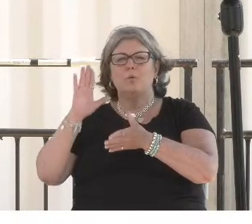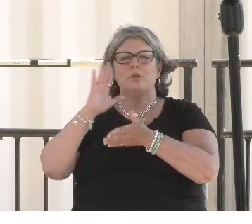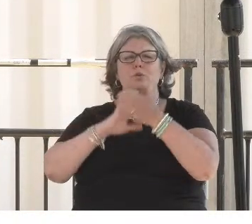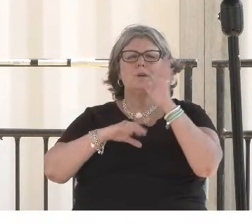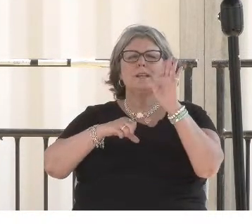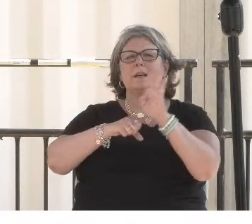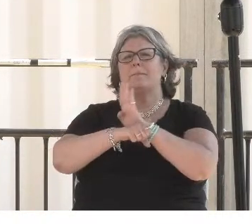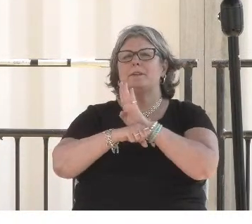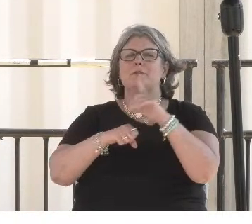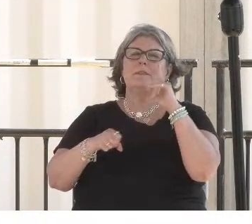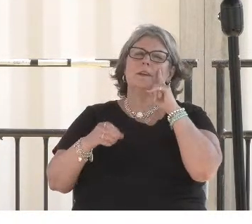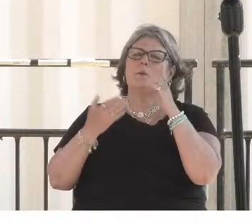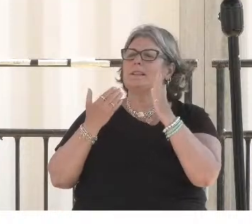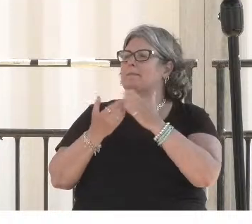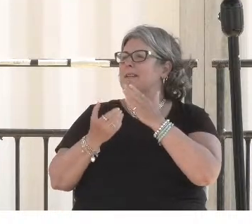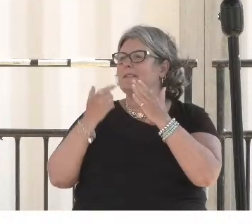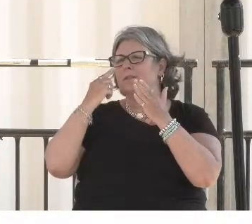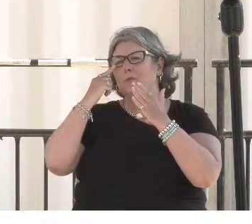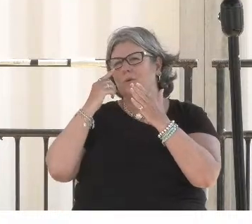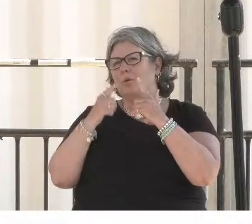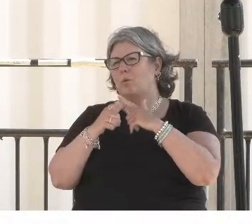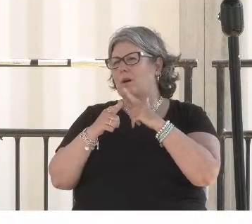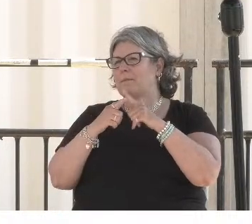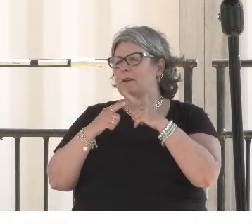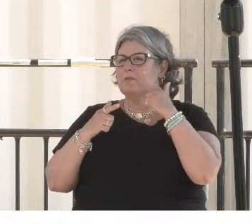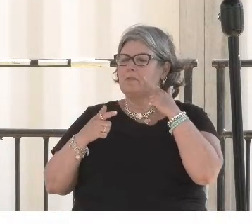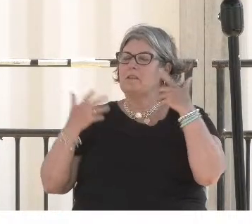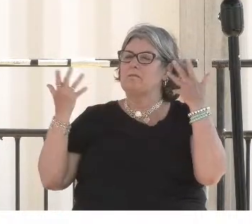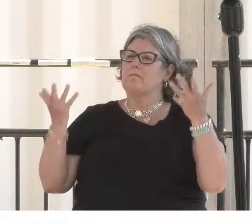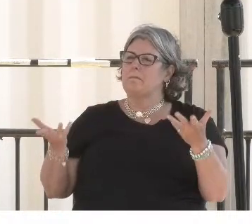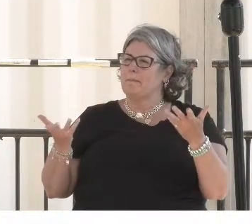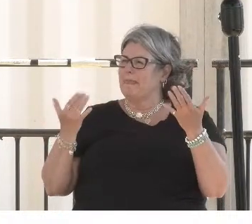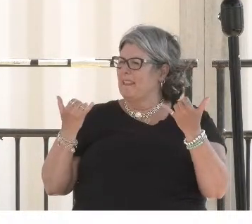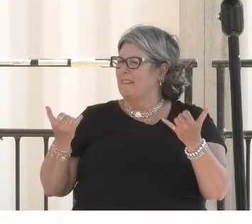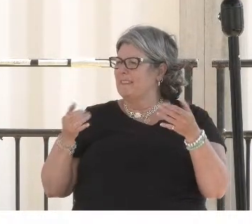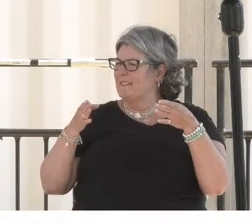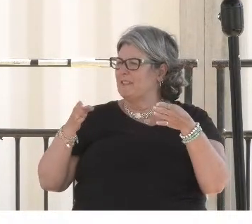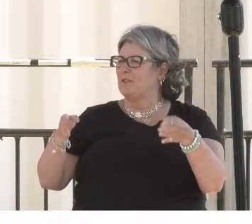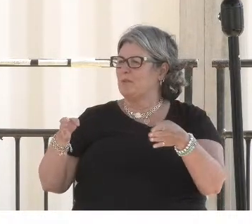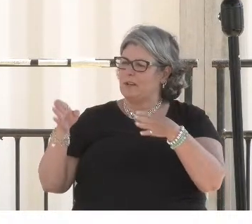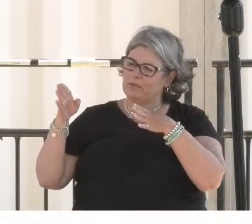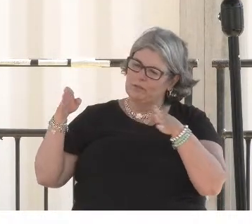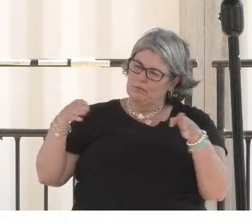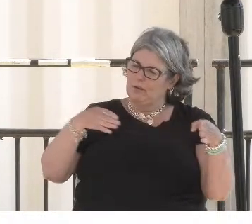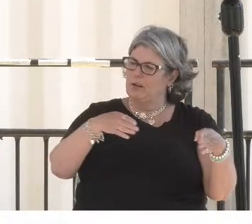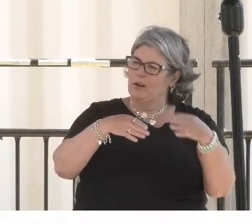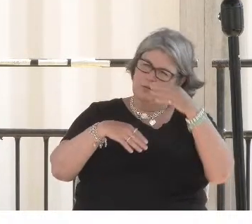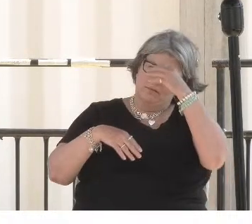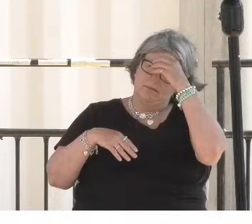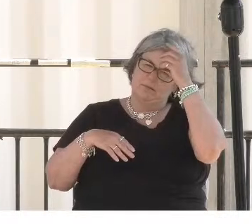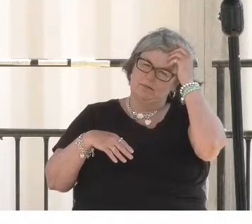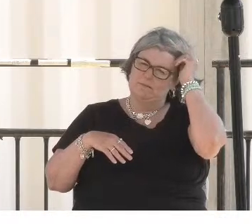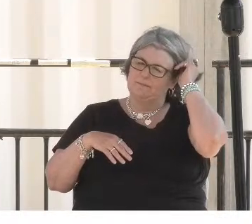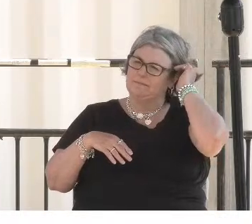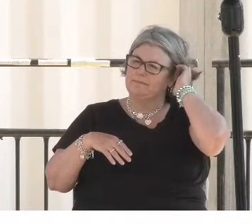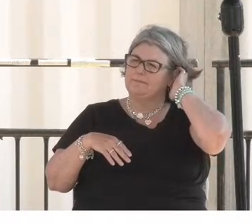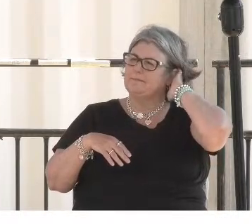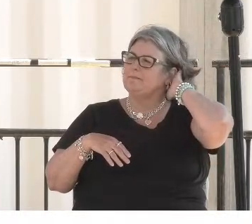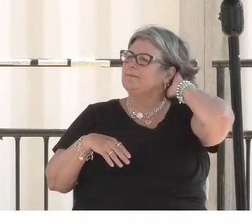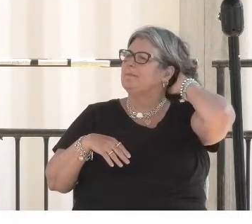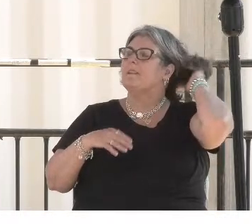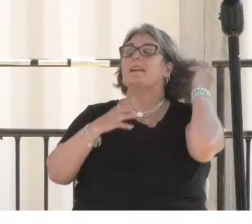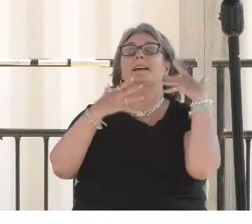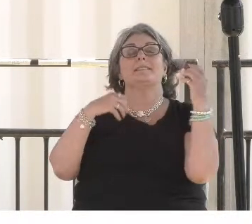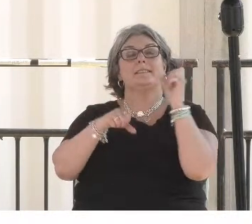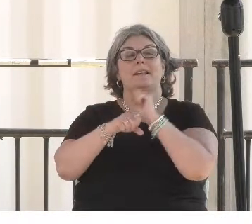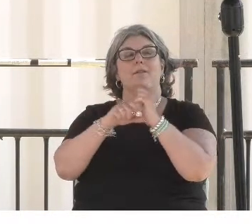what's going to be easier. So, but what was it that made you think this is the way to go? And this is working for us? Because it's a lot of work